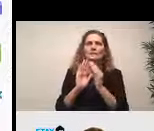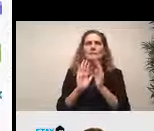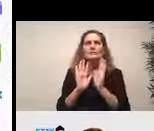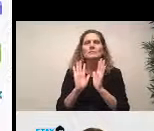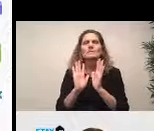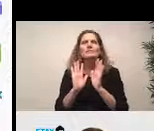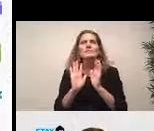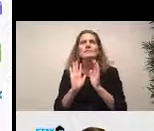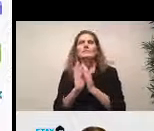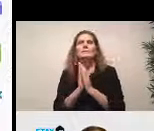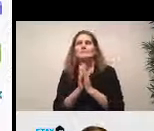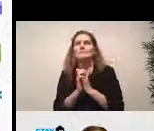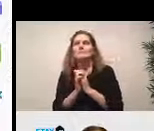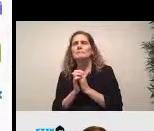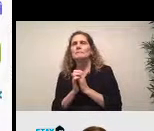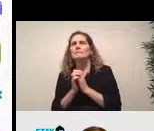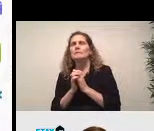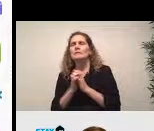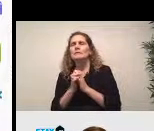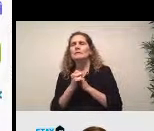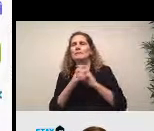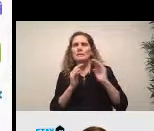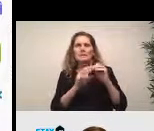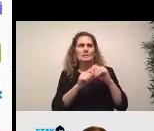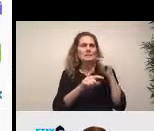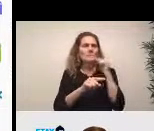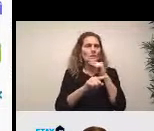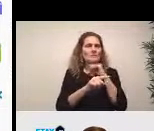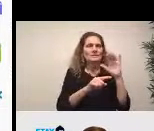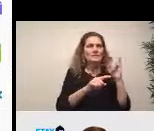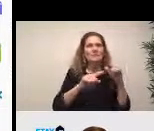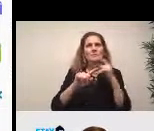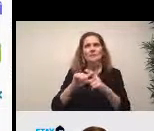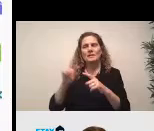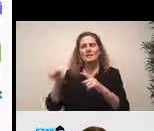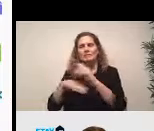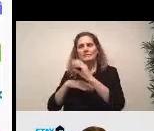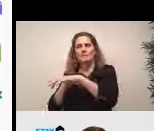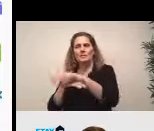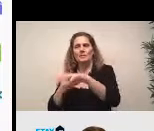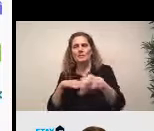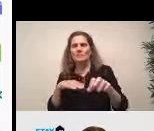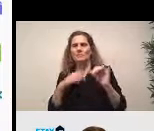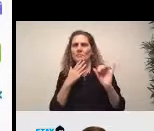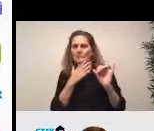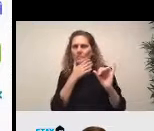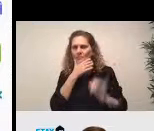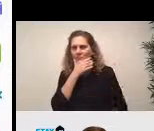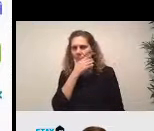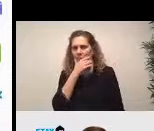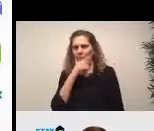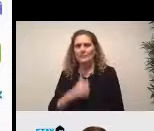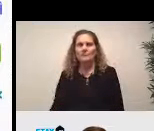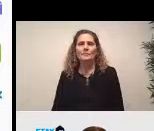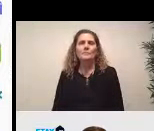transmission curve. And again, that number below 1 means we're suppressing disease. All of the demographic trends remain the same